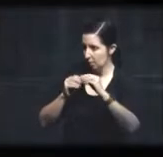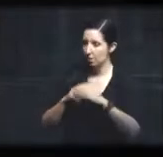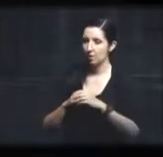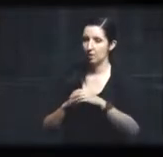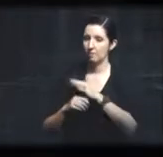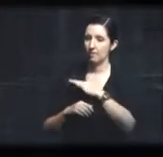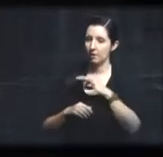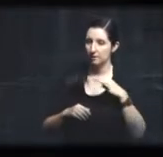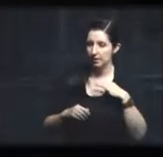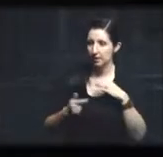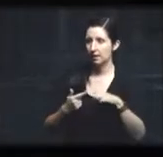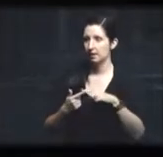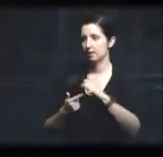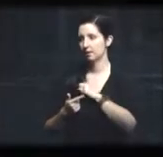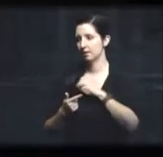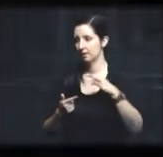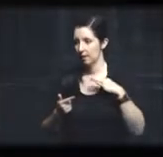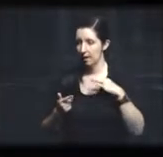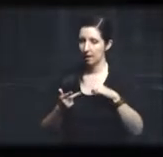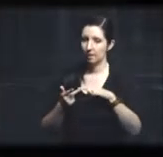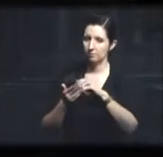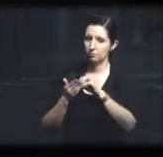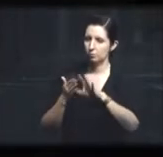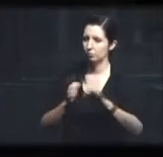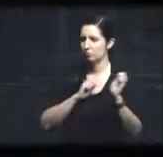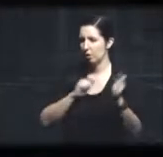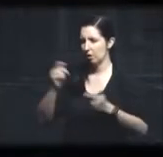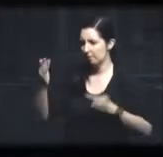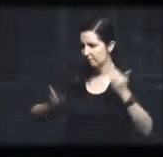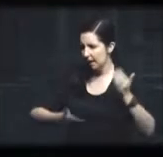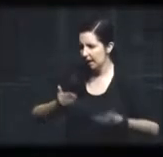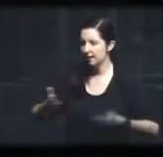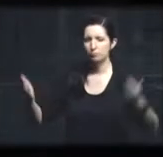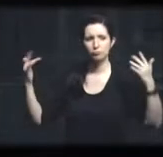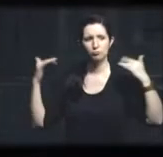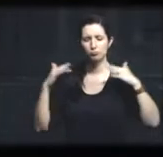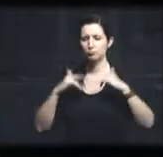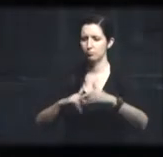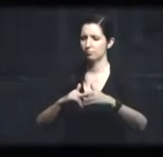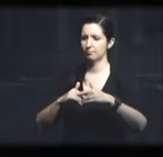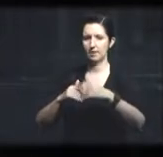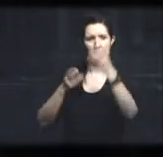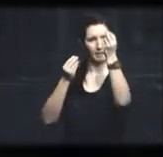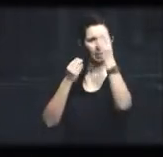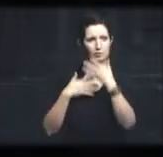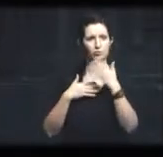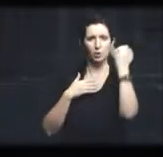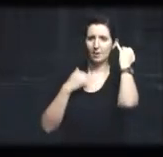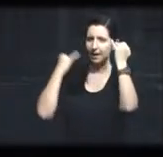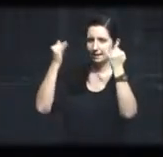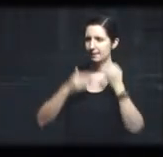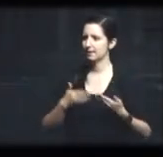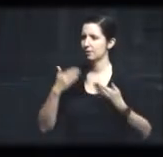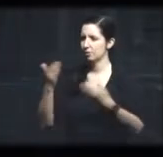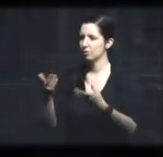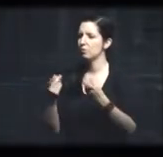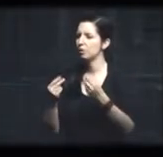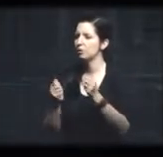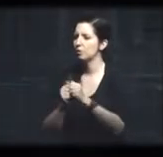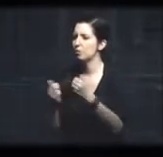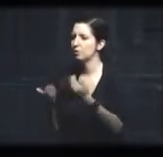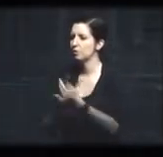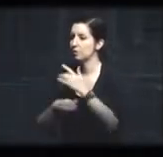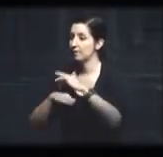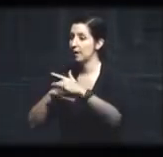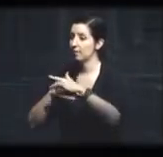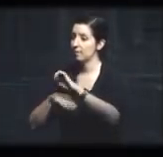are all invited. Come and talk to us about what you'd like to see. So part of it is how we reuse those spaces. Part of it is